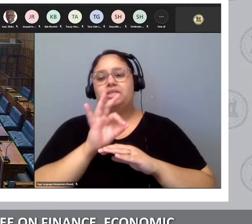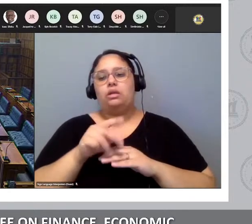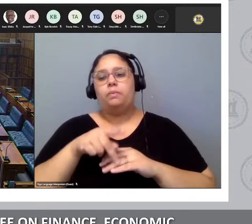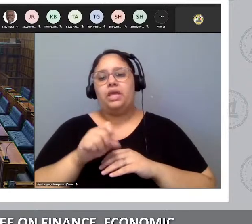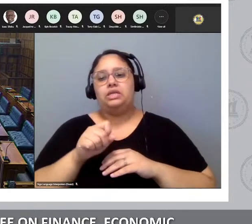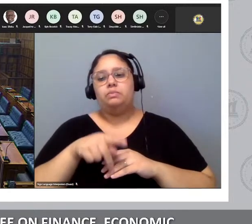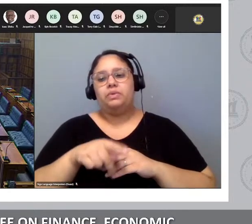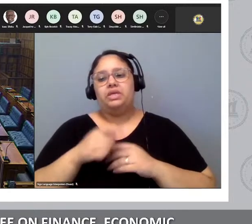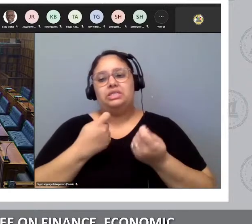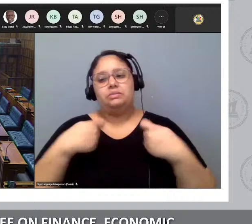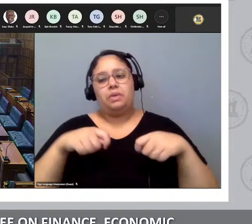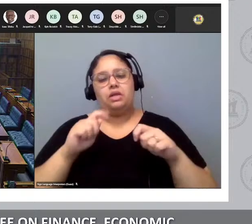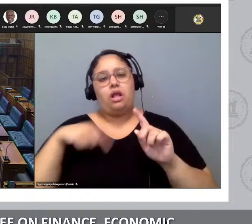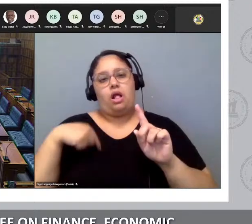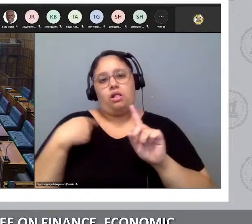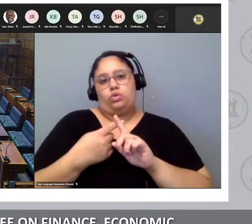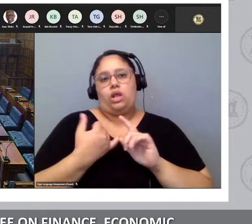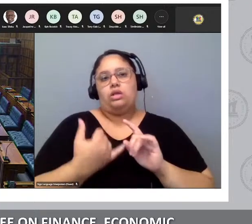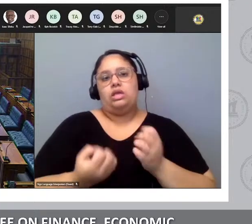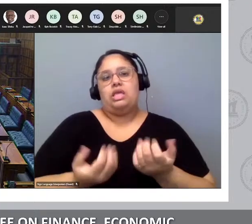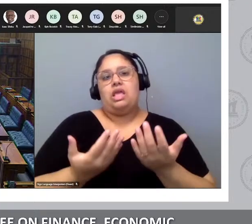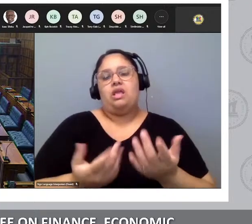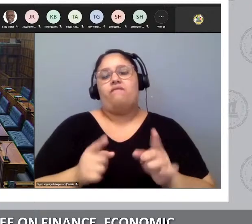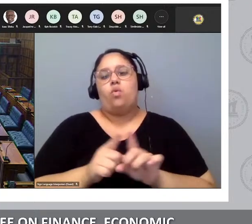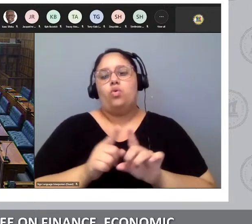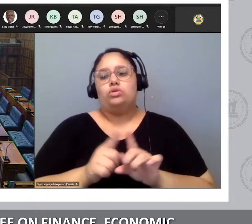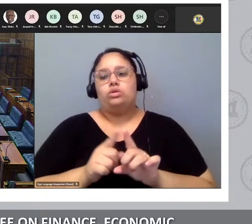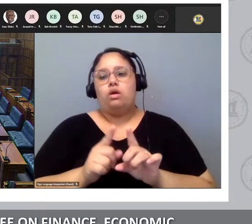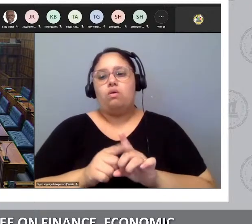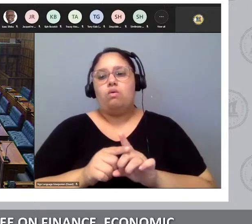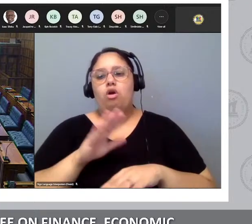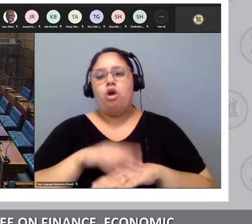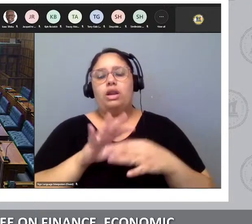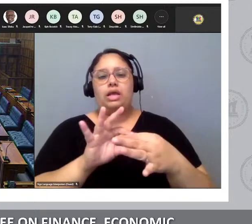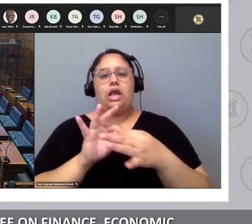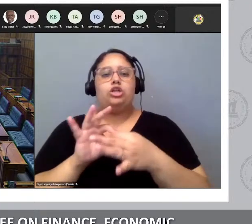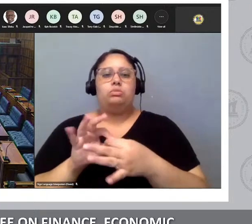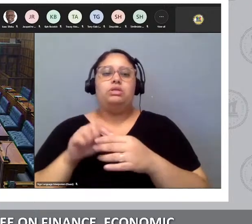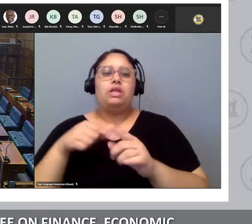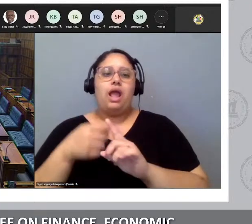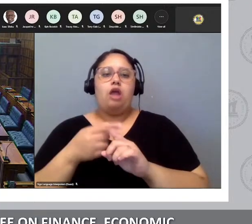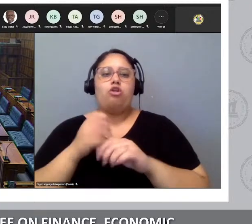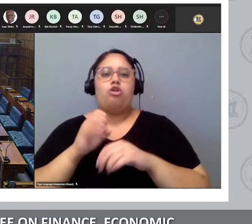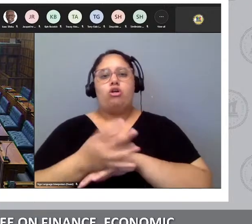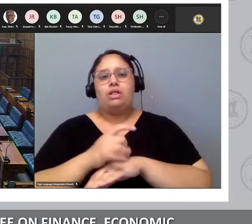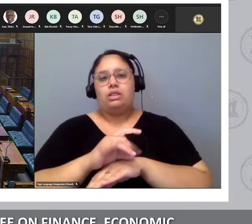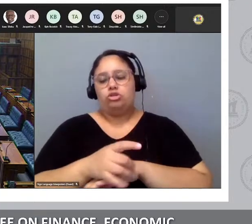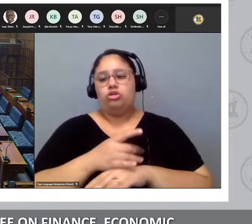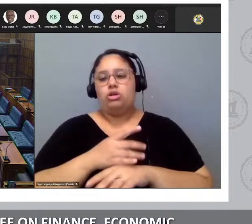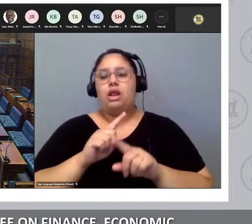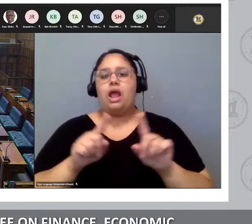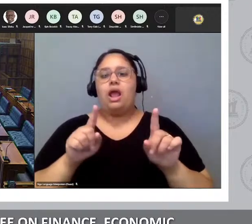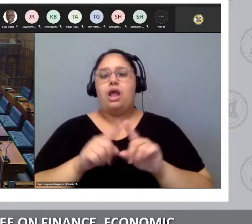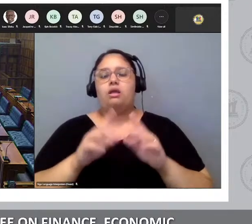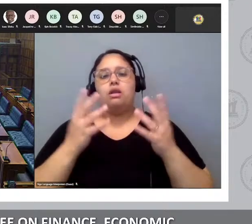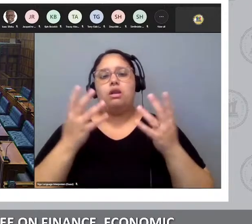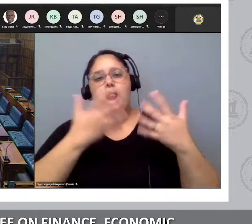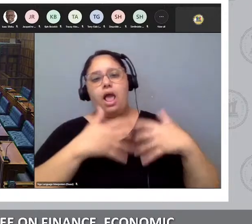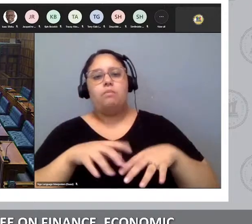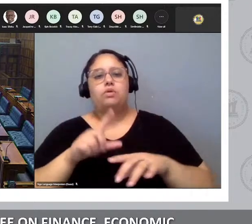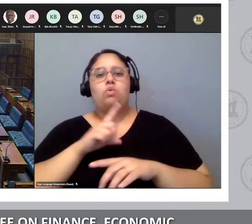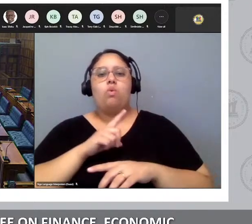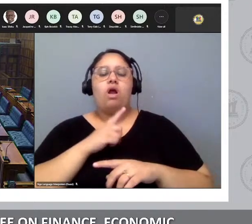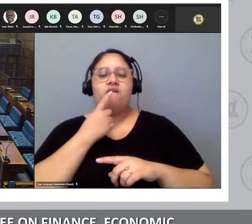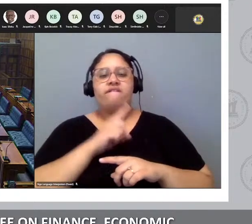spend to date given the um ongoing engagements and and consultations state the alignment with